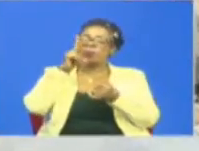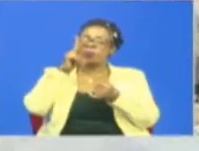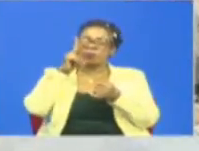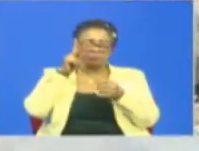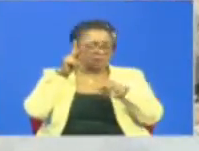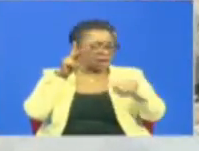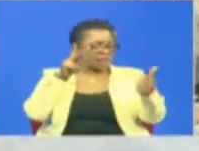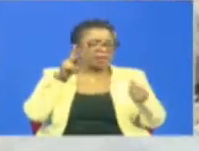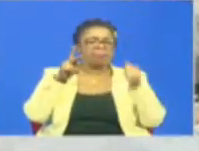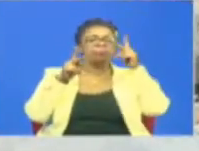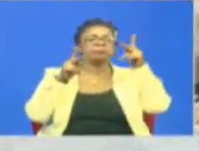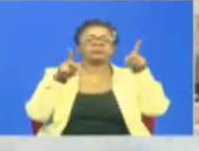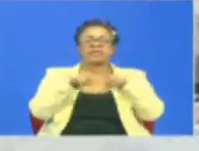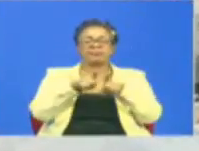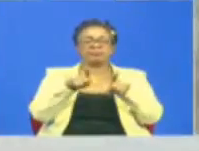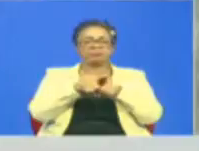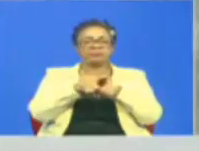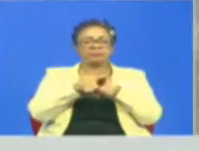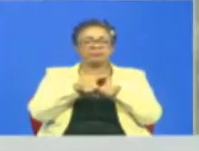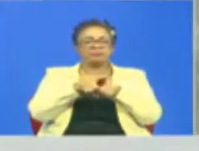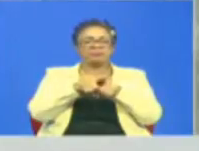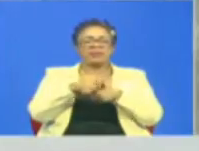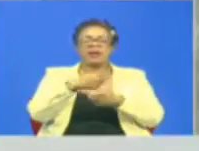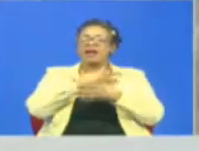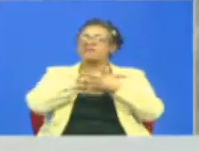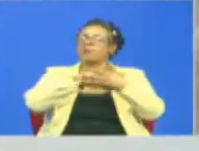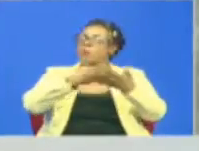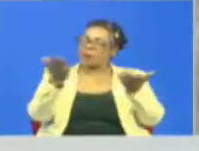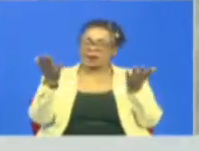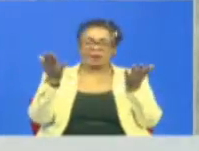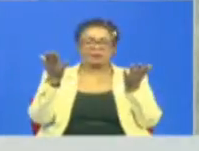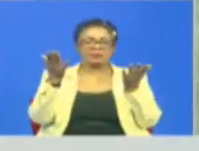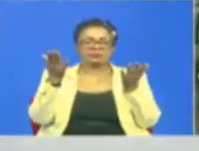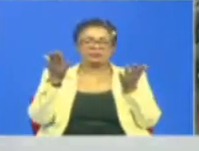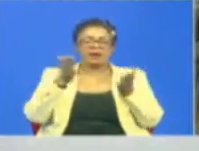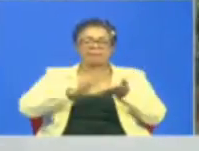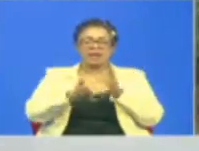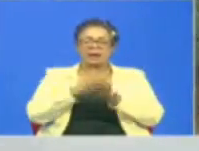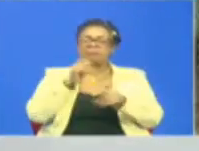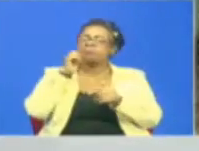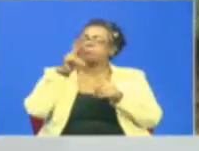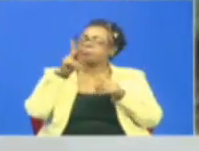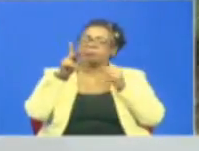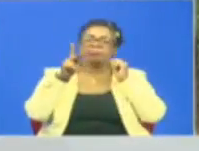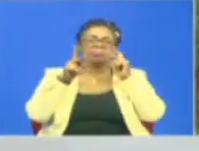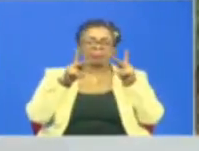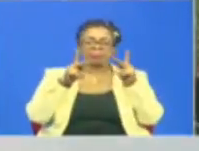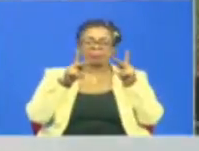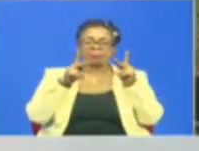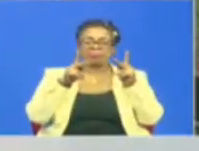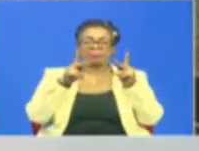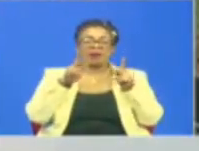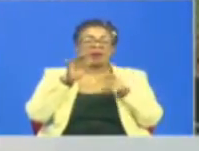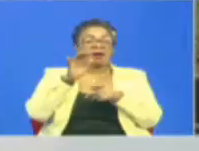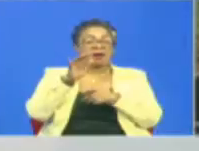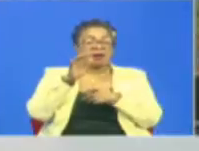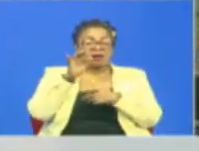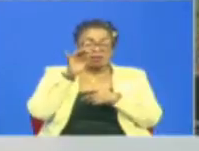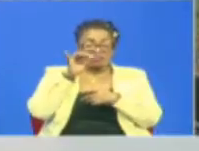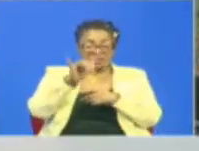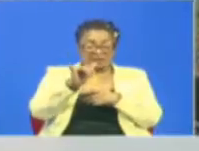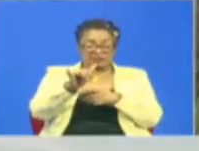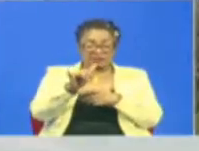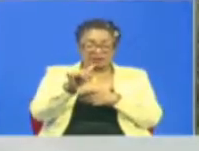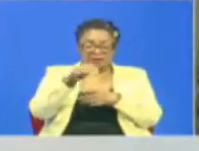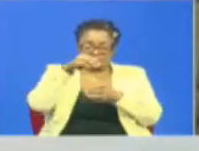wakapiga nduru. Na nduru ikapigwa hivyo pa kila mahali ikakuwa ni nduru. Yale mambo ambayo ilikuwa mzozo wa